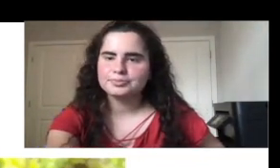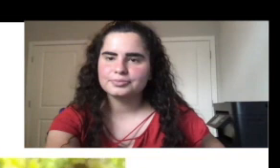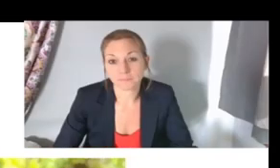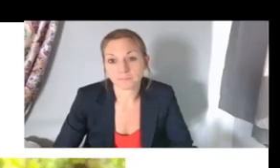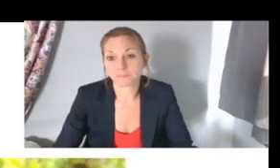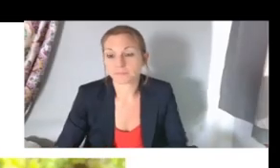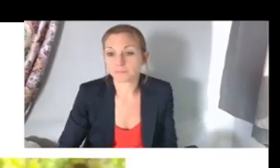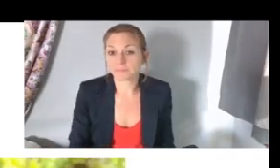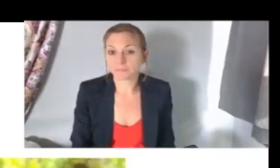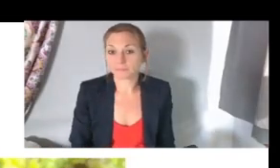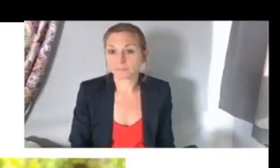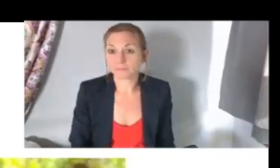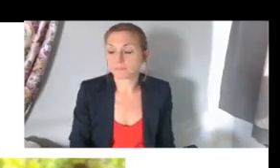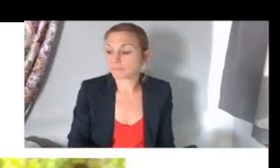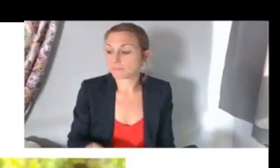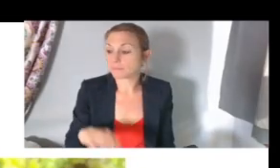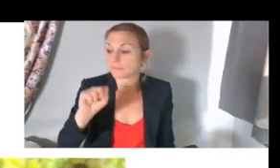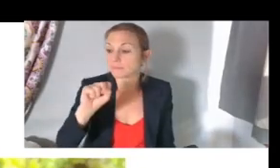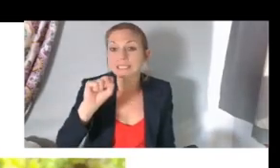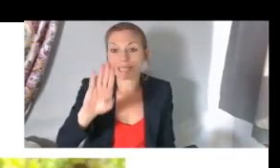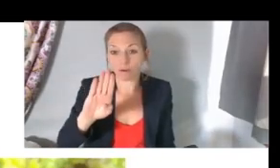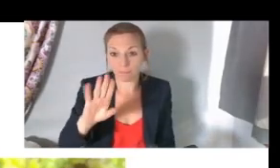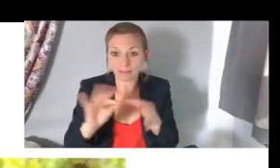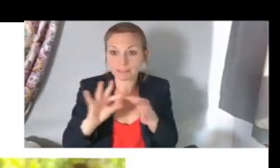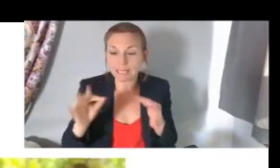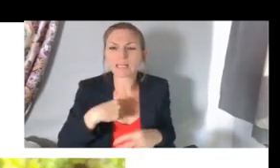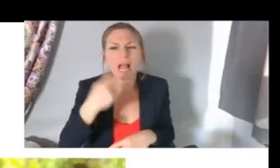I also wanted to mention, I saw one question